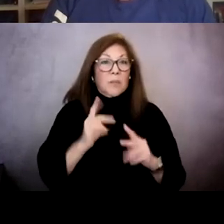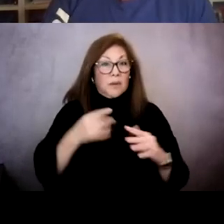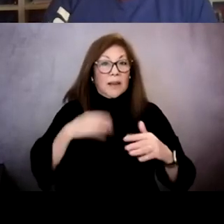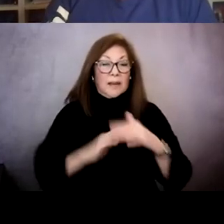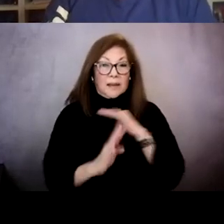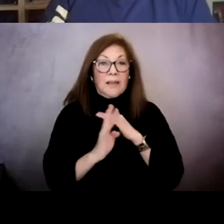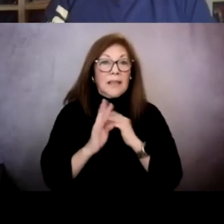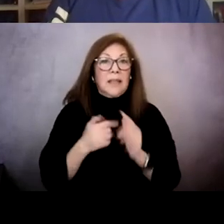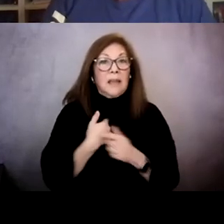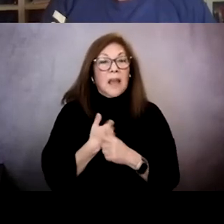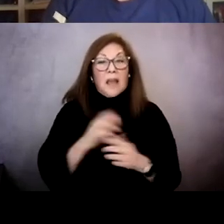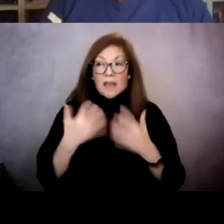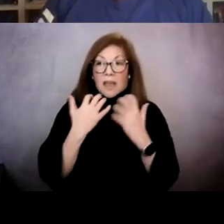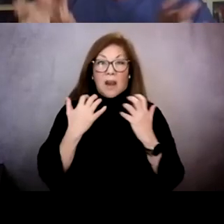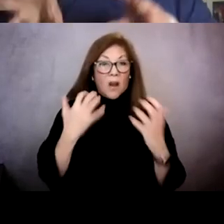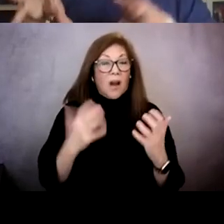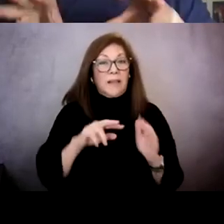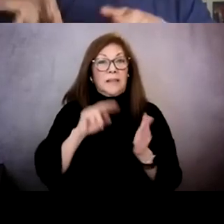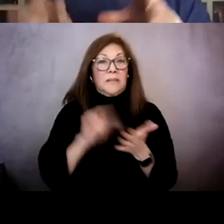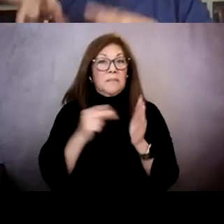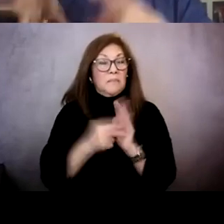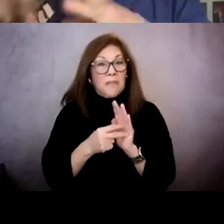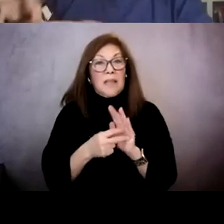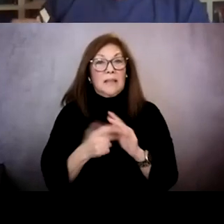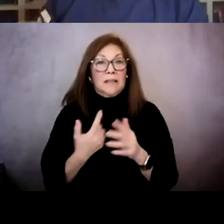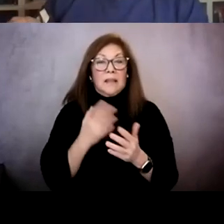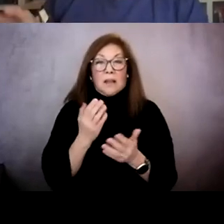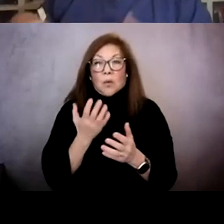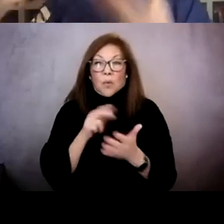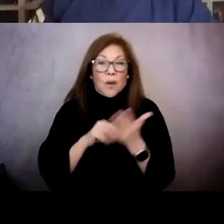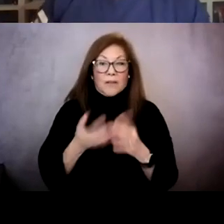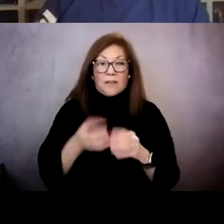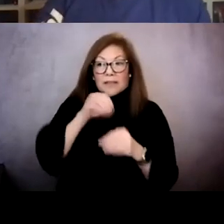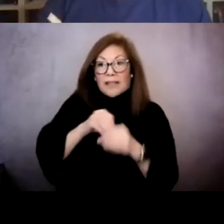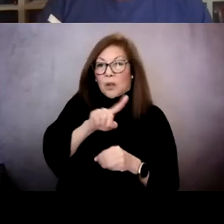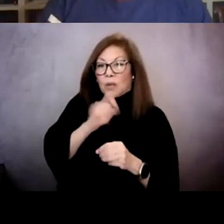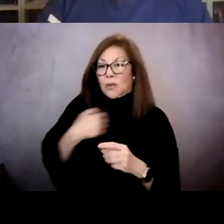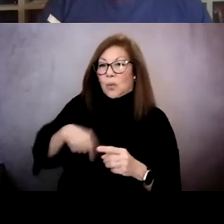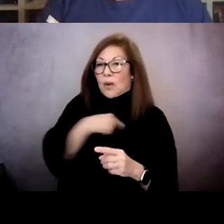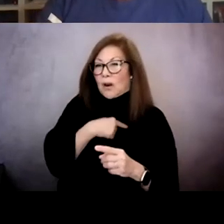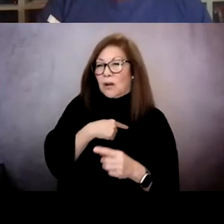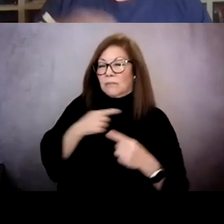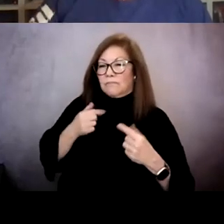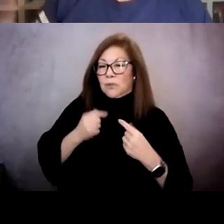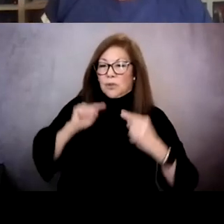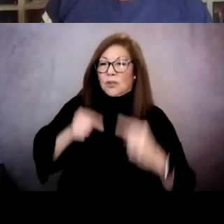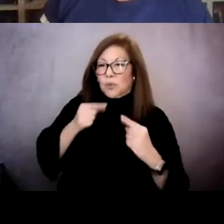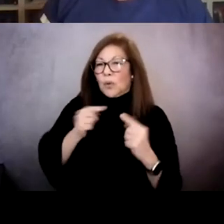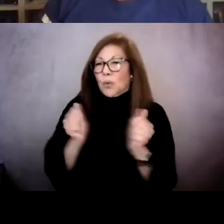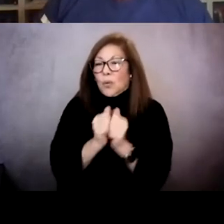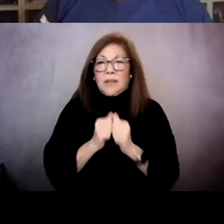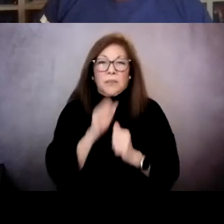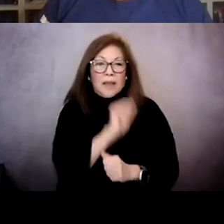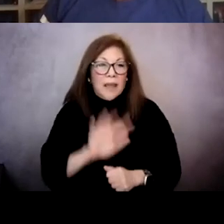that audience makeup means the kind of some of what's in that question is something we are constantly grappling with, is what does it mean to bring Asian